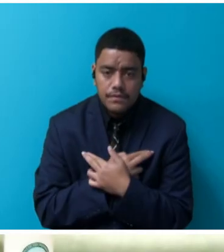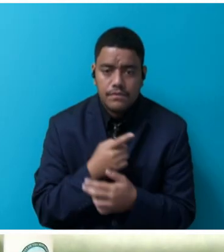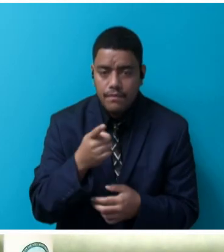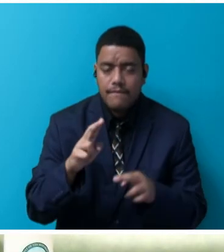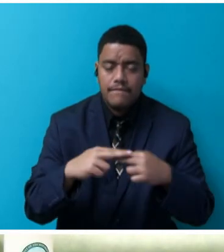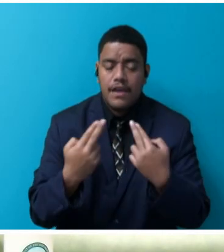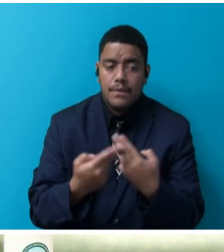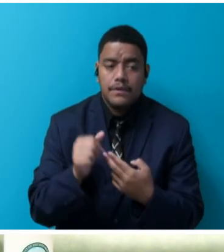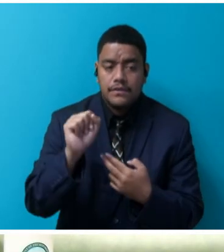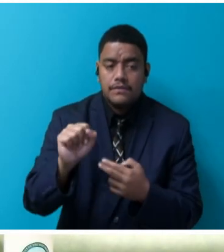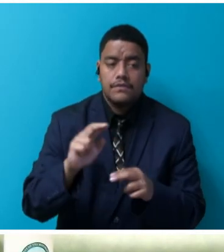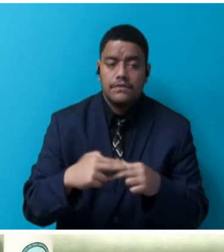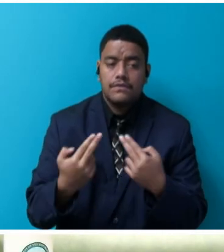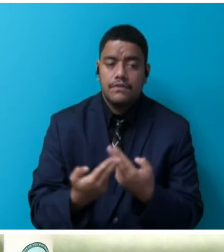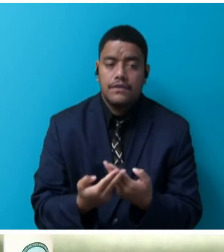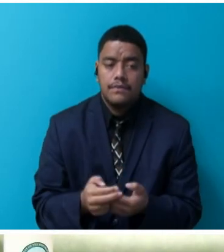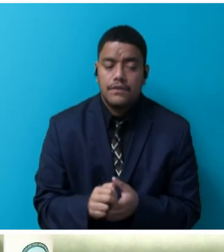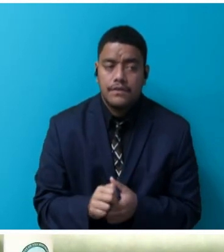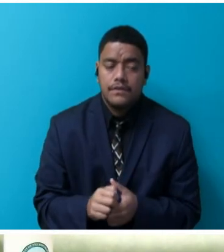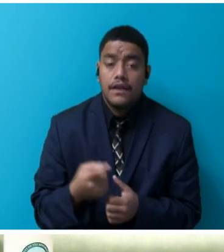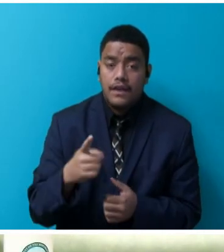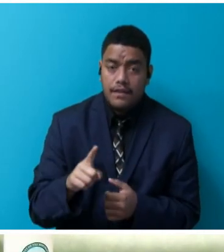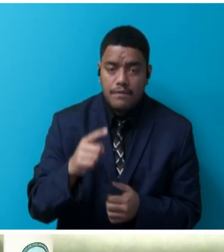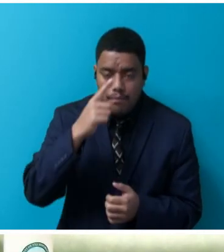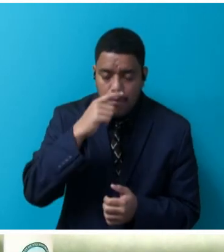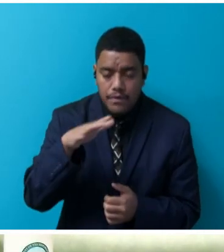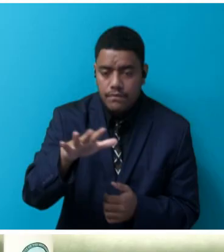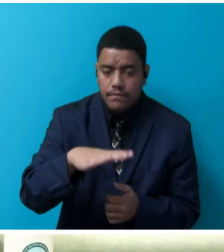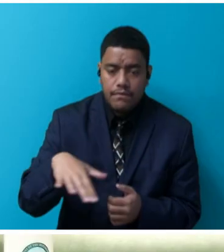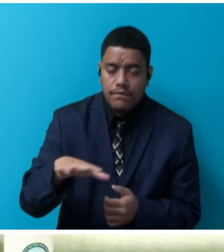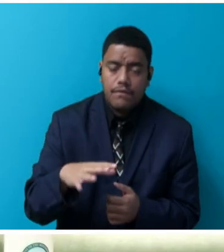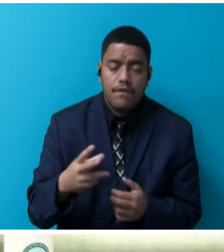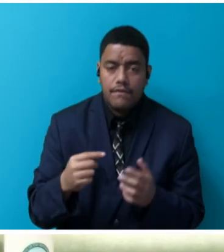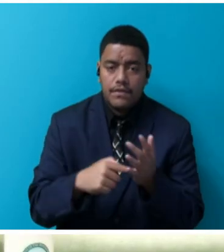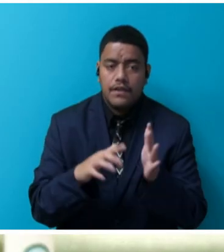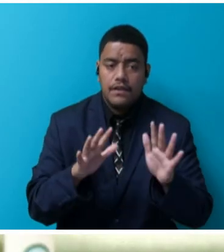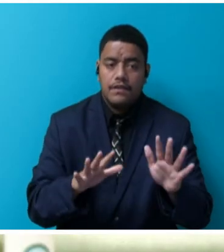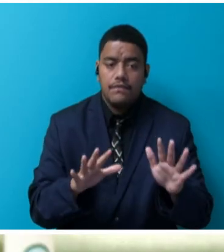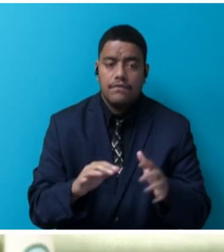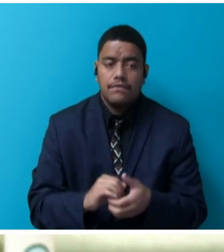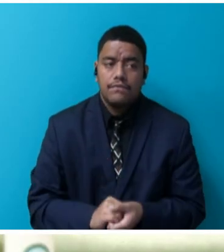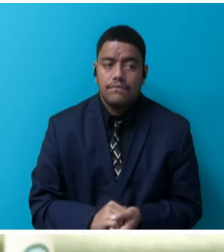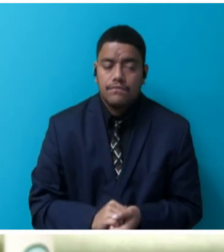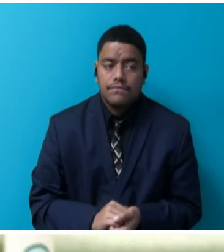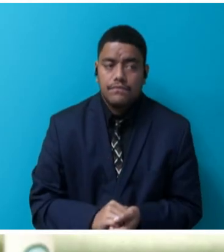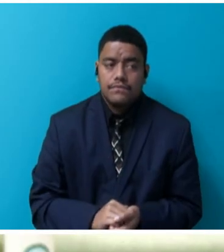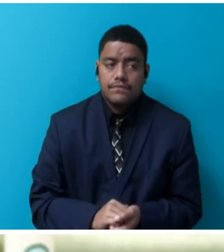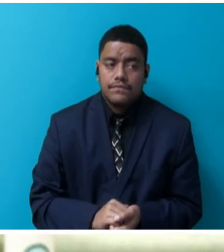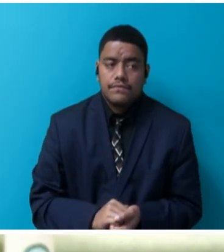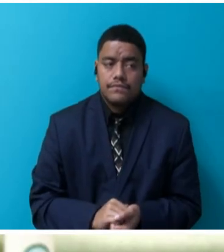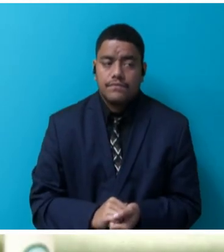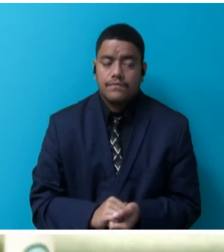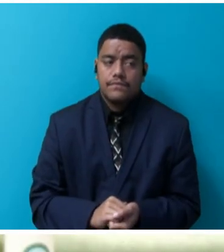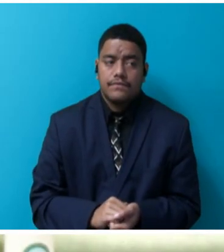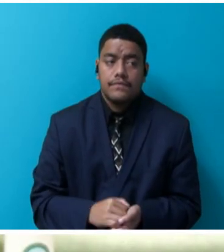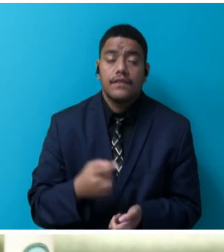family and the Manoa Kamikamica on his untimely passing, and